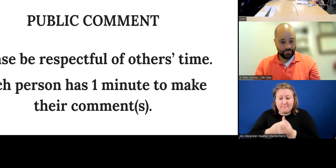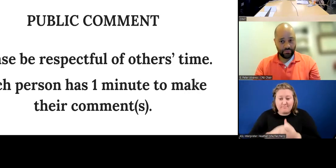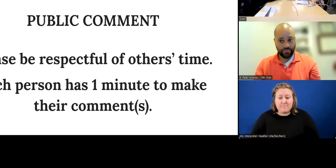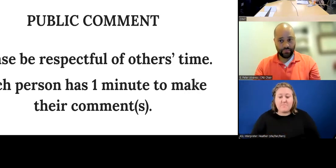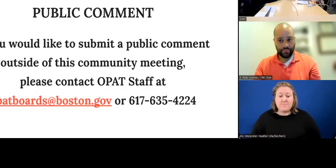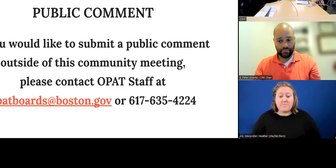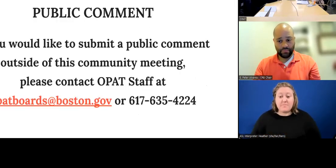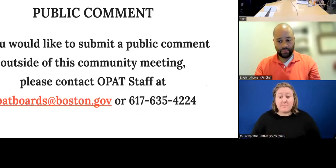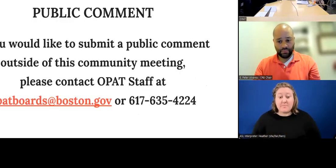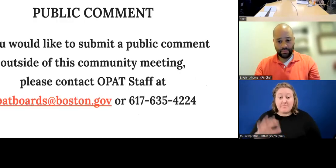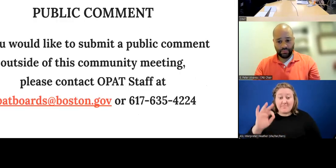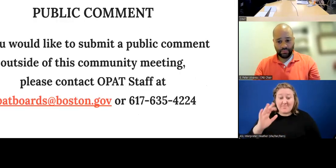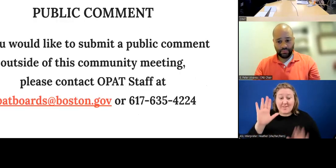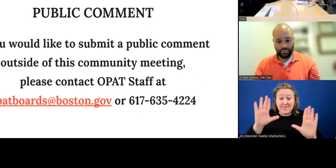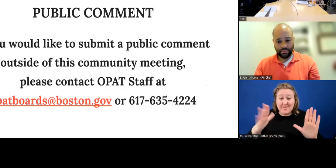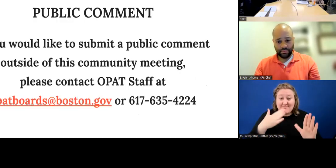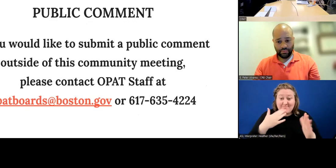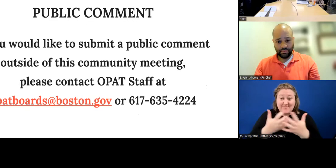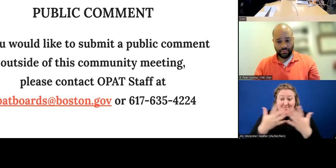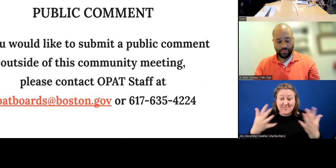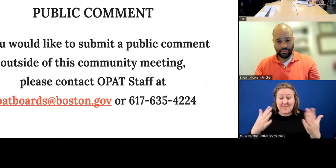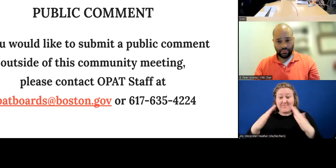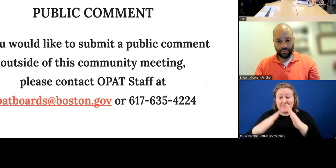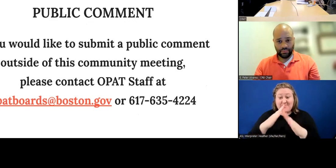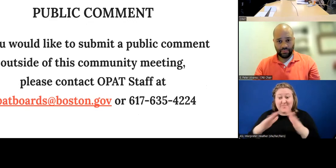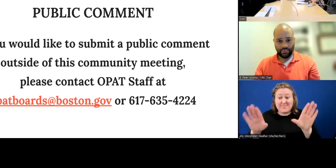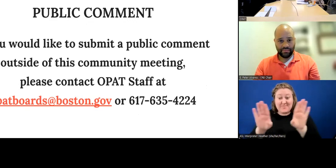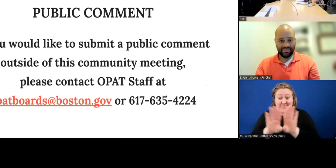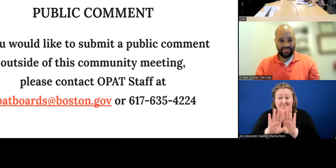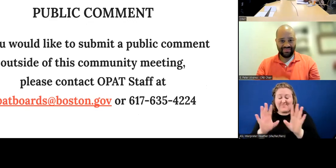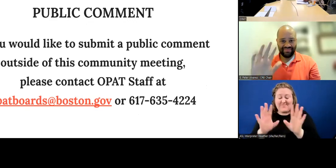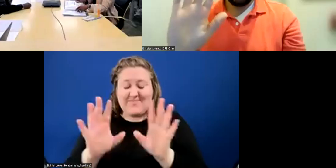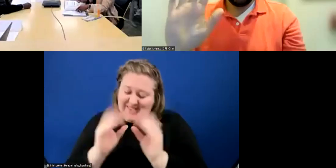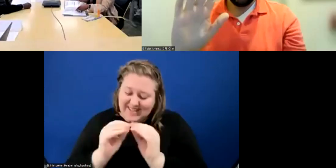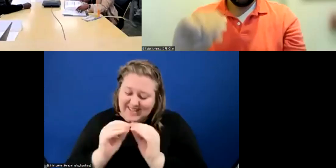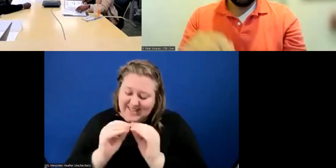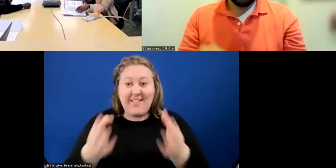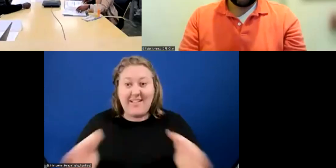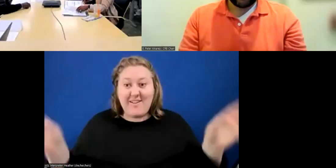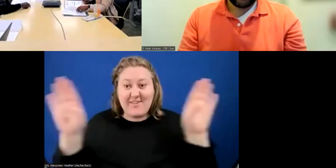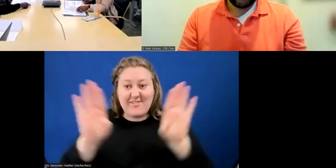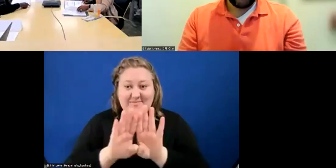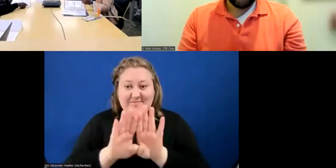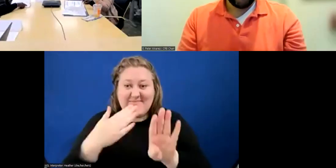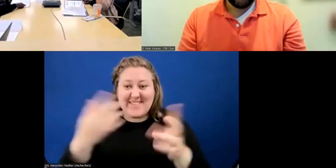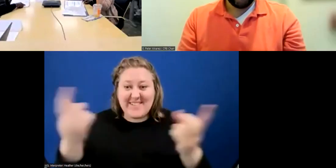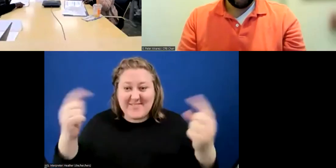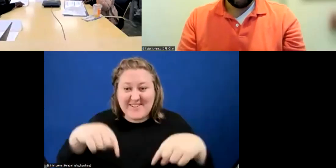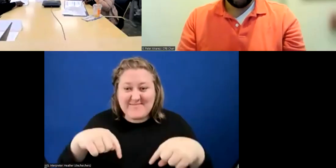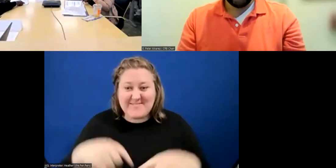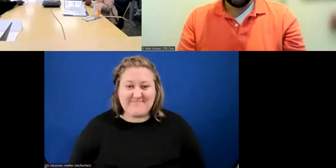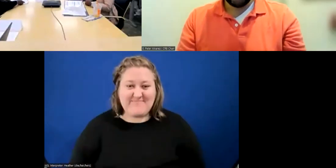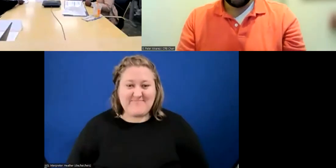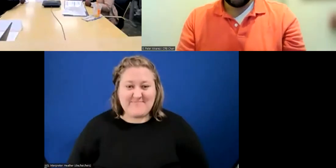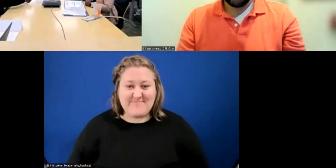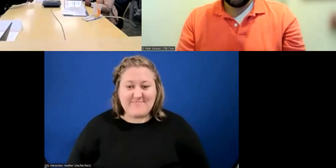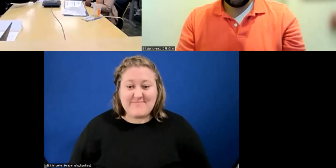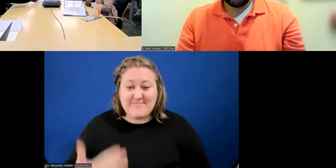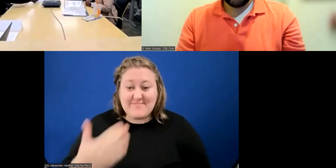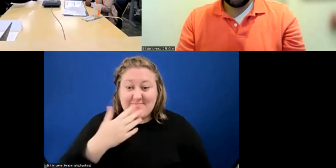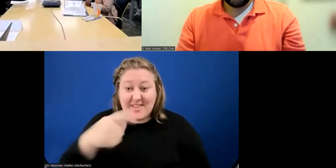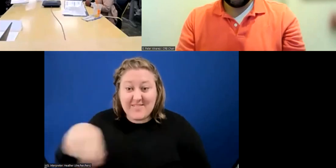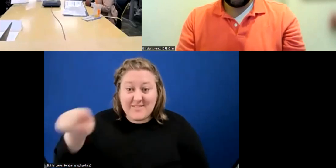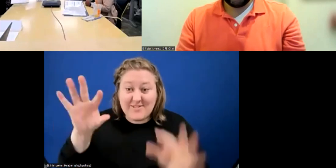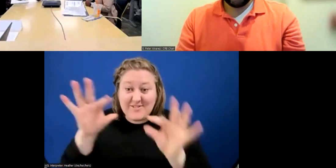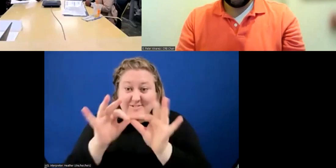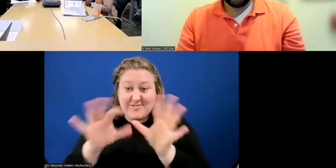Great. Thank you. So our community meeting is officially closed. Thank you so much for being here. Thank you. Thank you to our interpreters